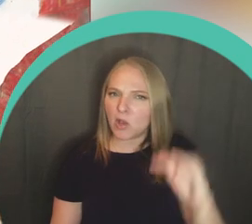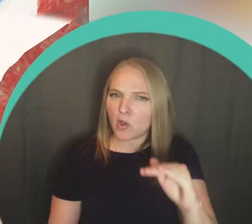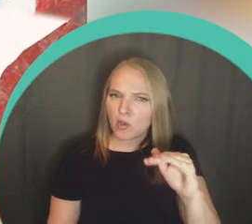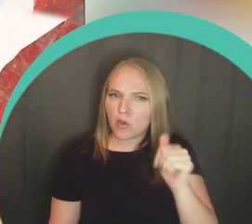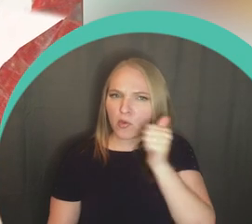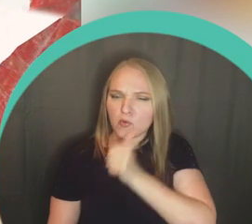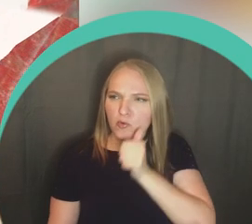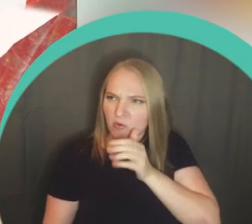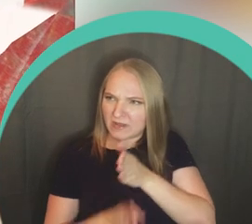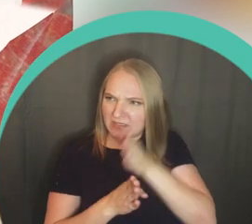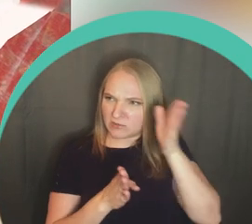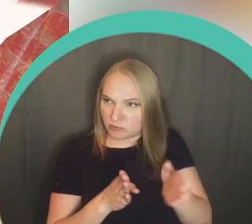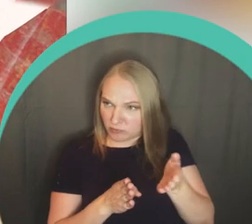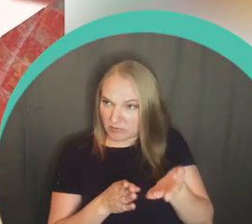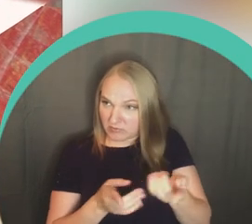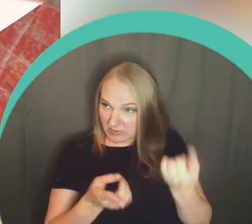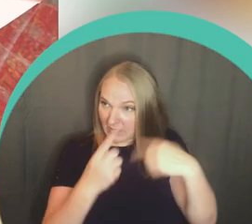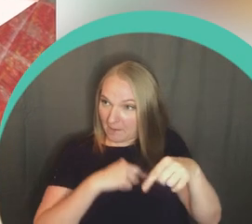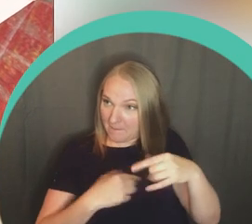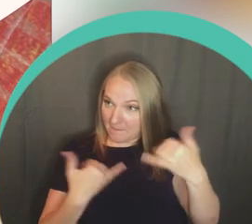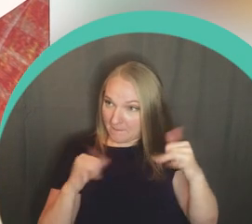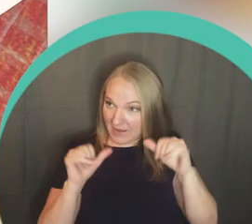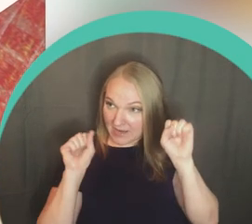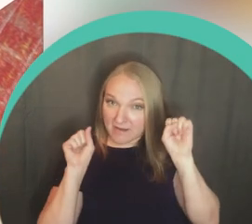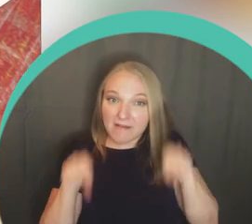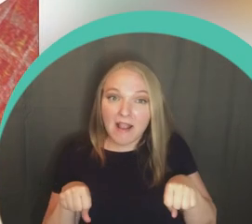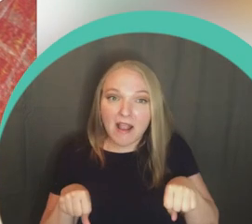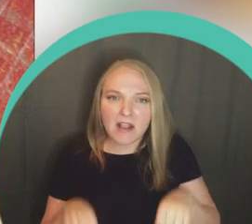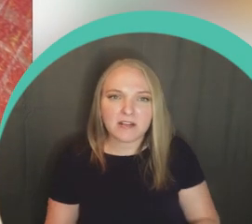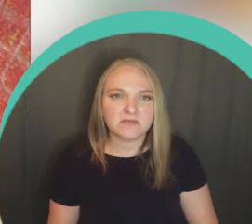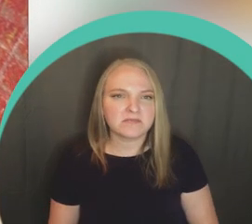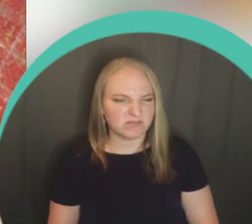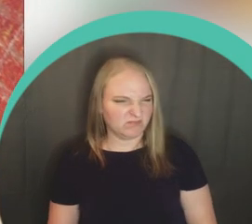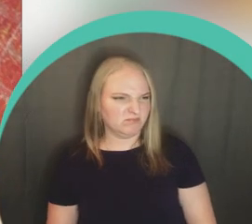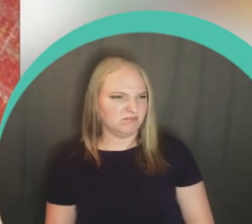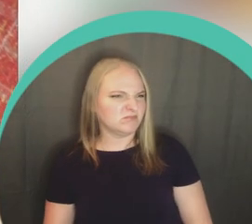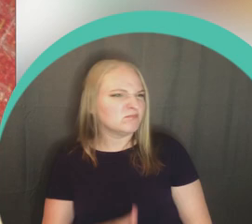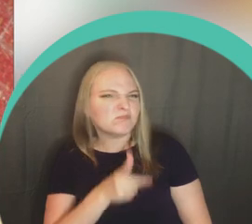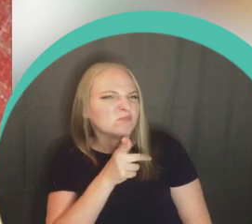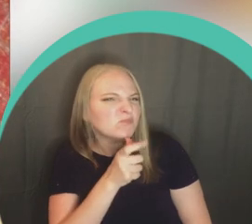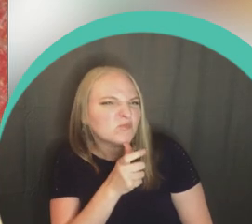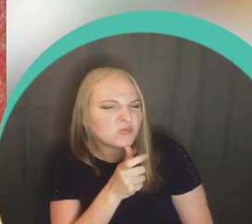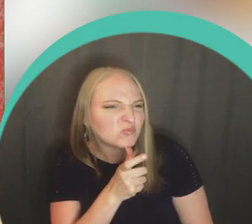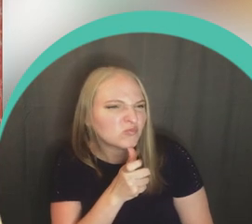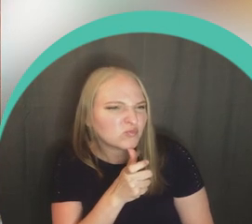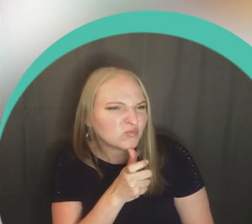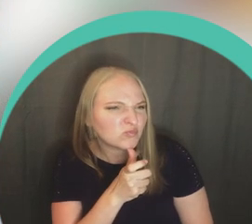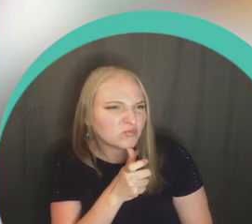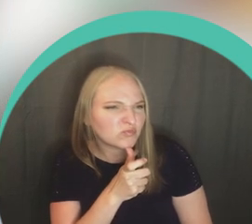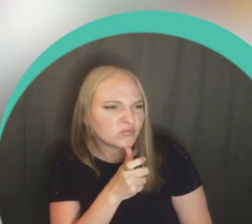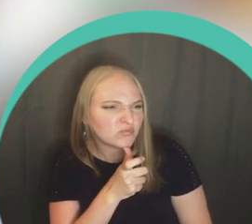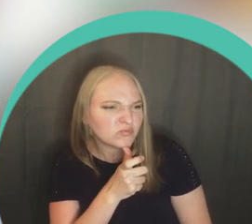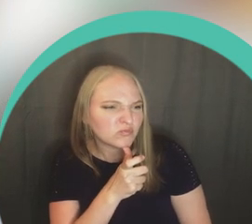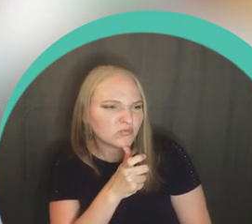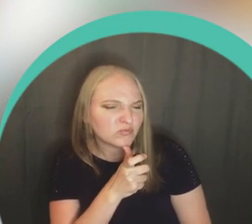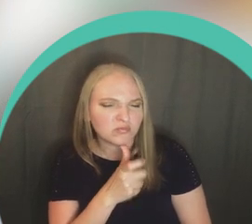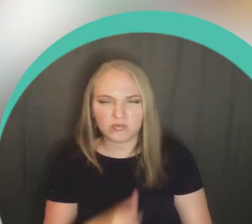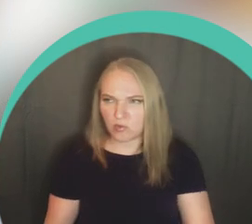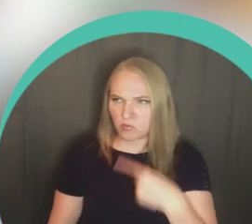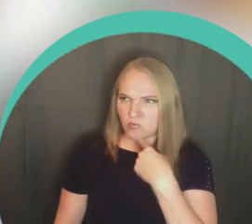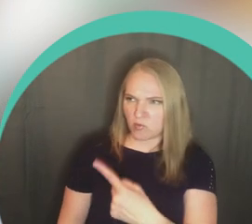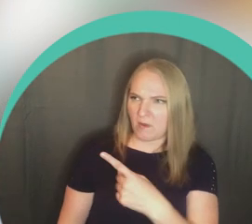play?" "Which little girl?" she asks me. I tell Mommy about